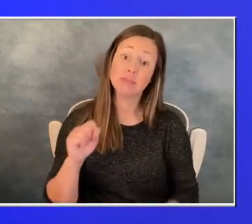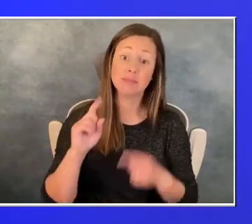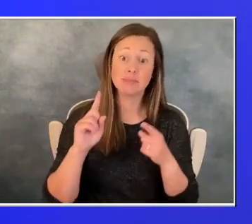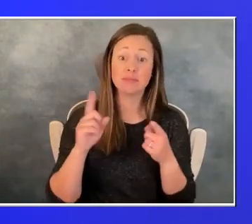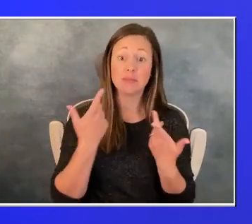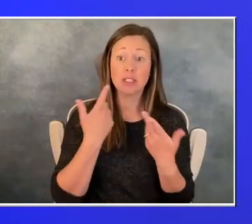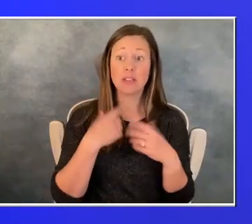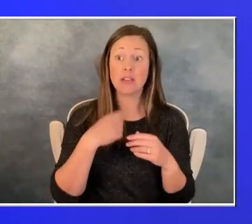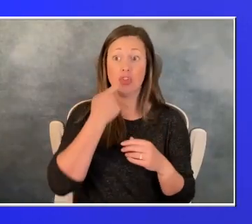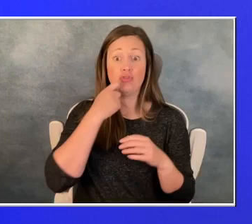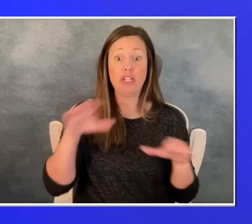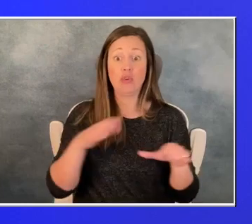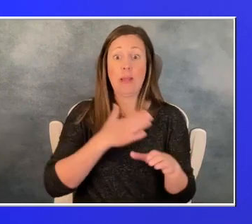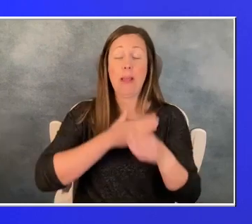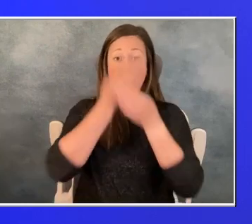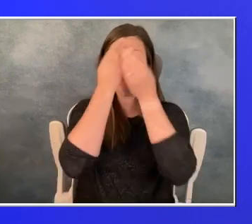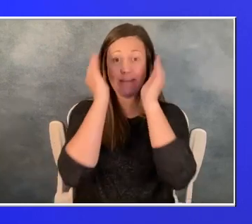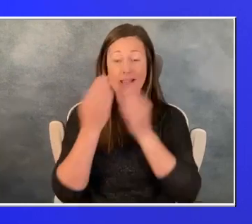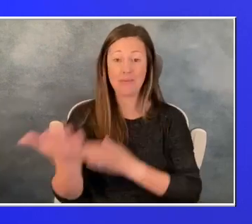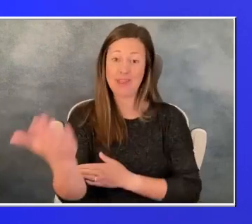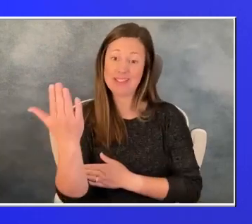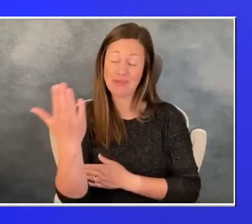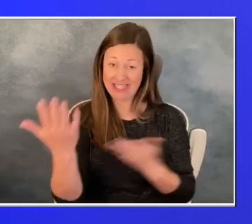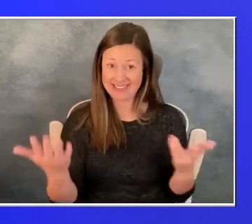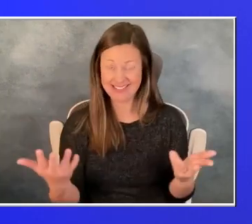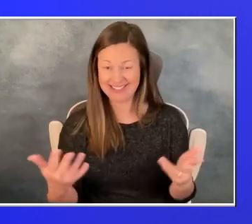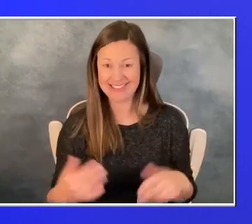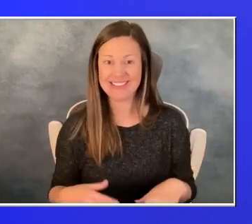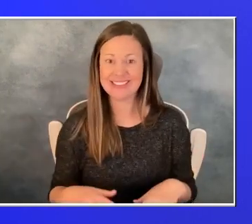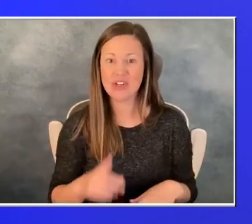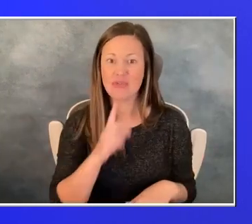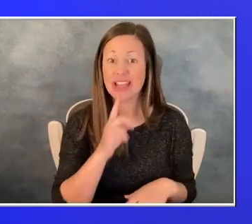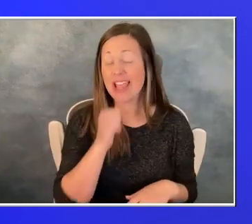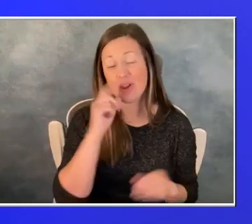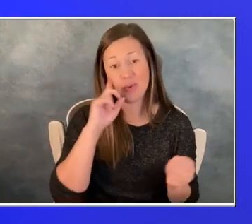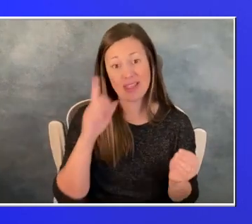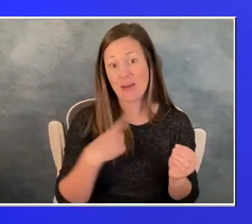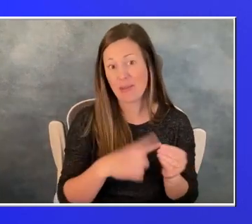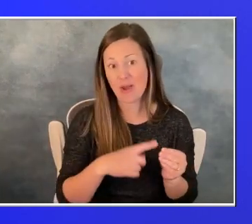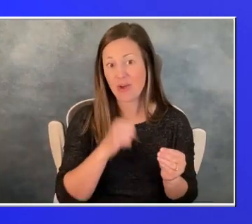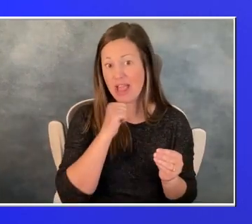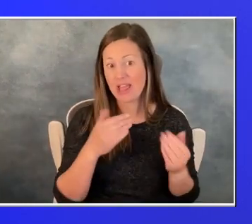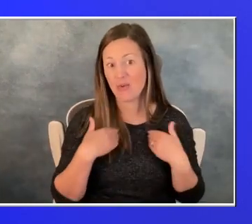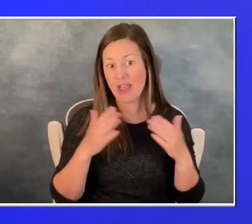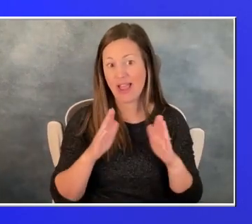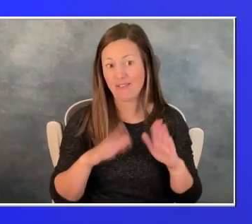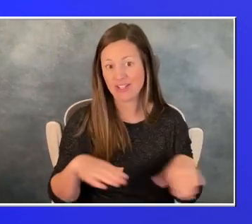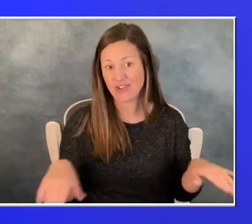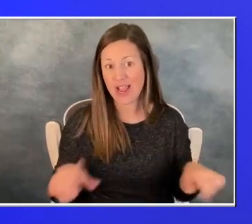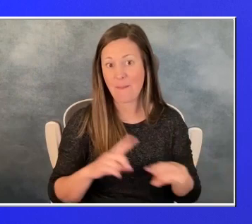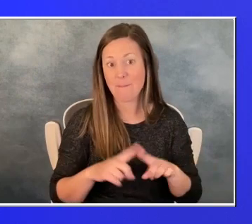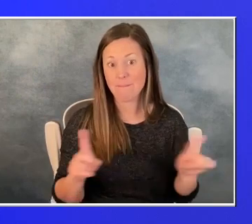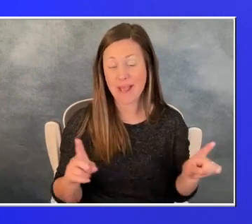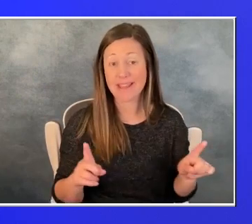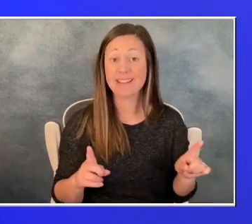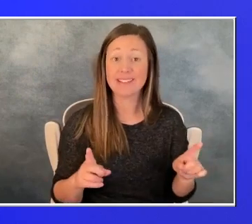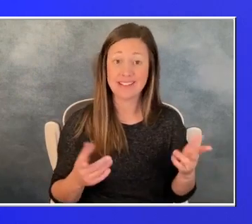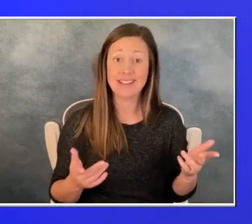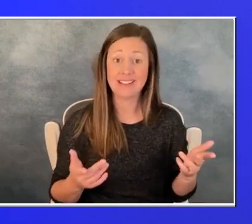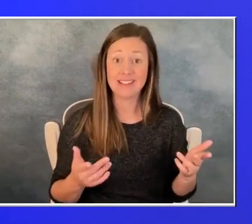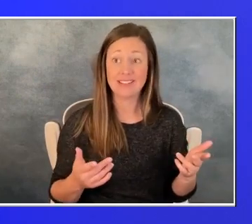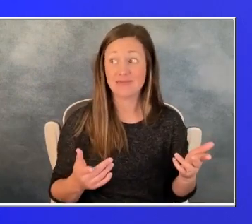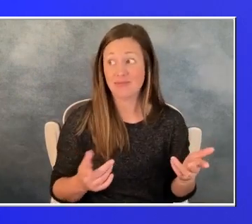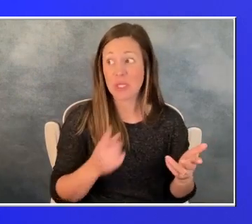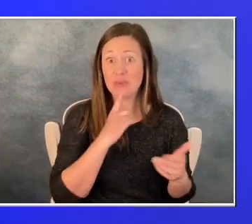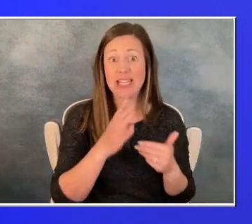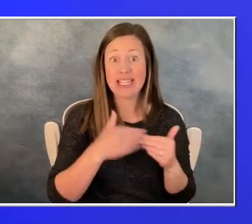this morning on my counter, I don't really think about it because I don't have a child, but it's within reach if there was a kid